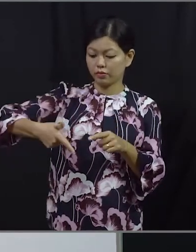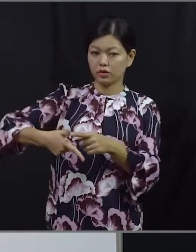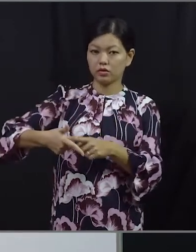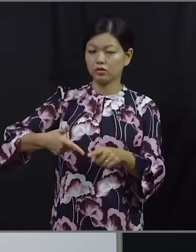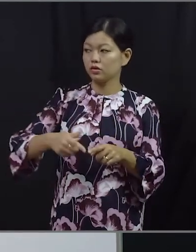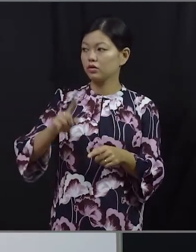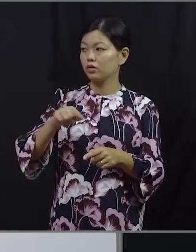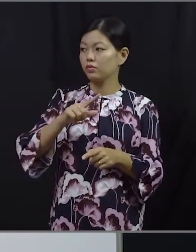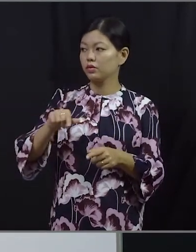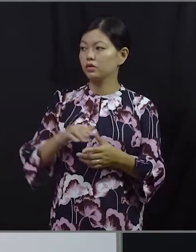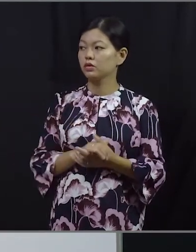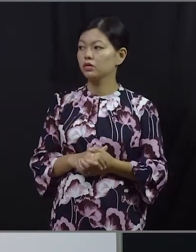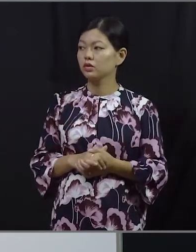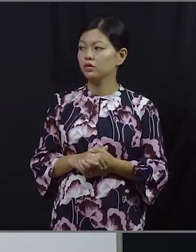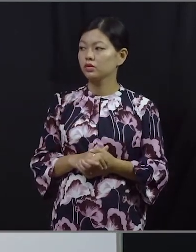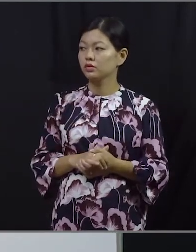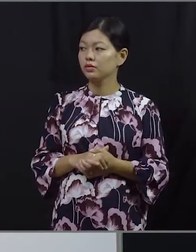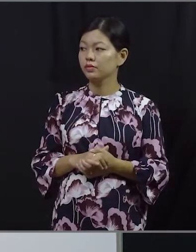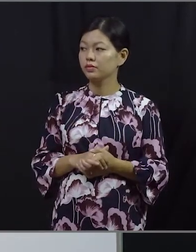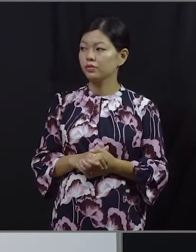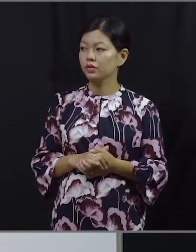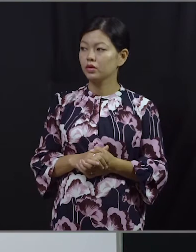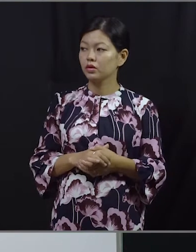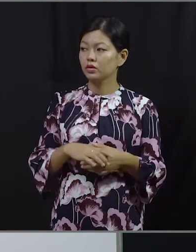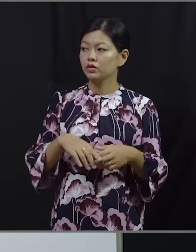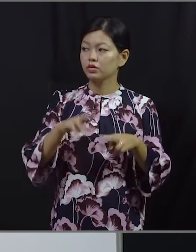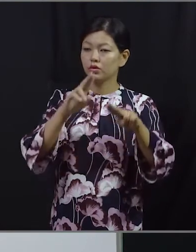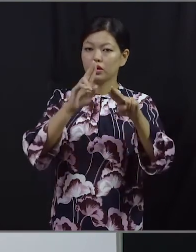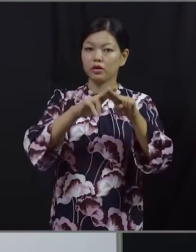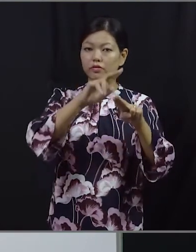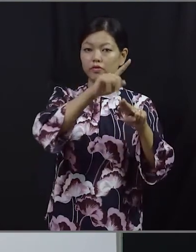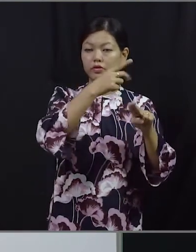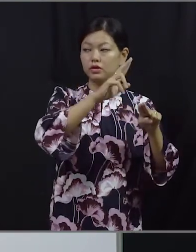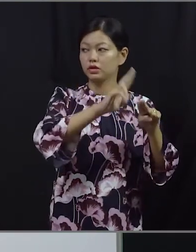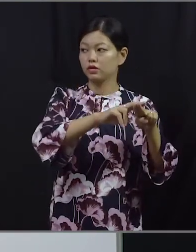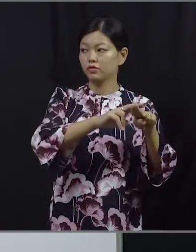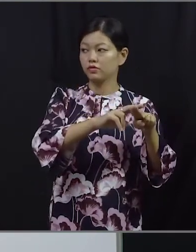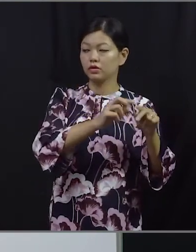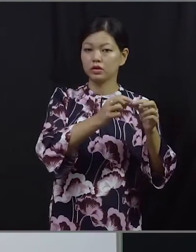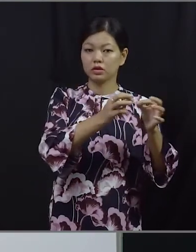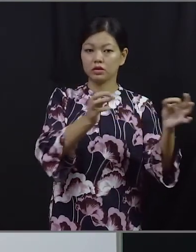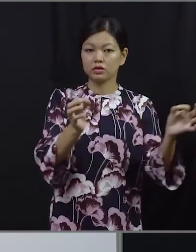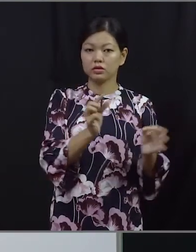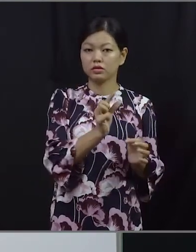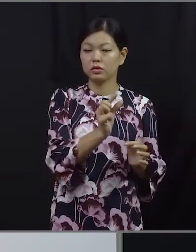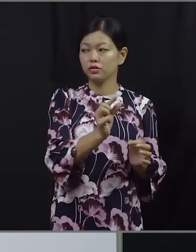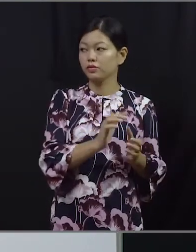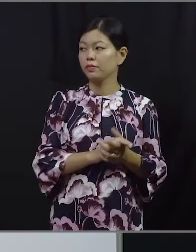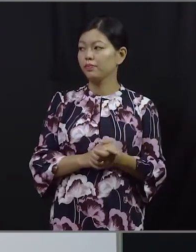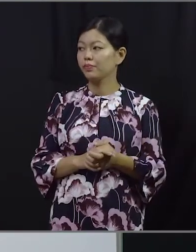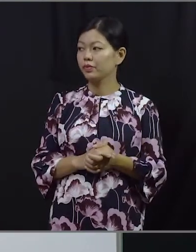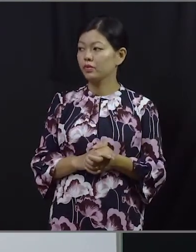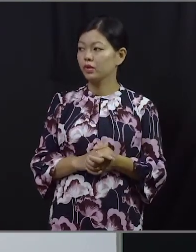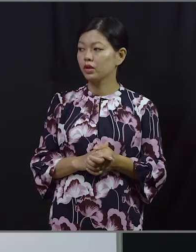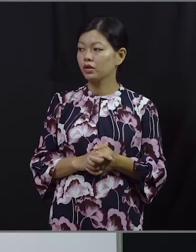is the object for objective lens. So, this is going to be the object distance. Is it clear? And again, this is image for the object. This one is image for